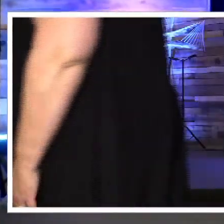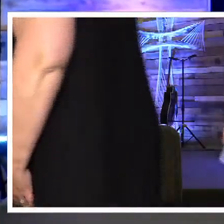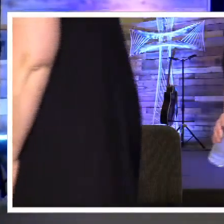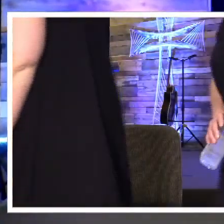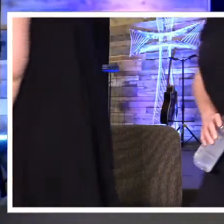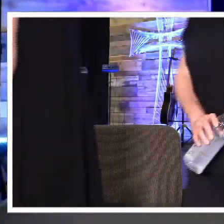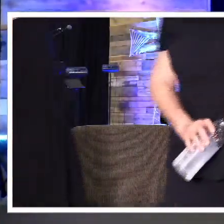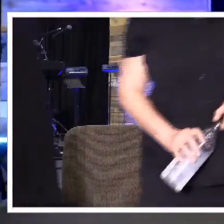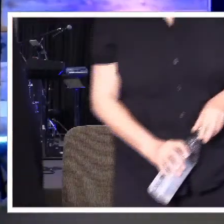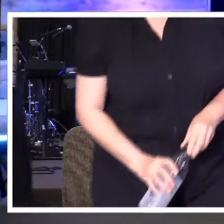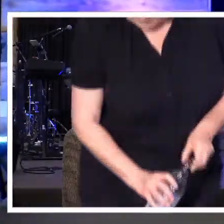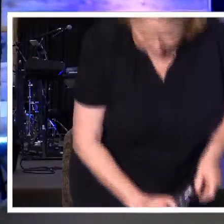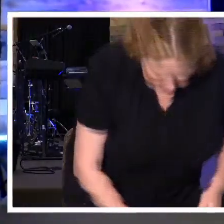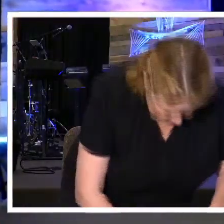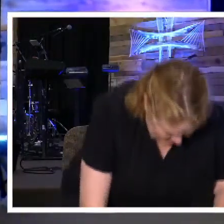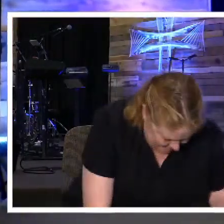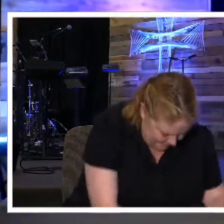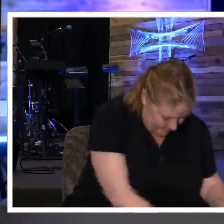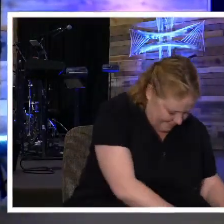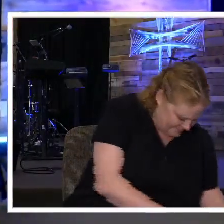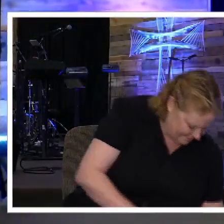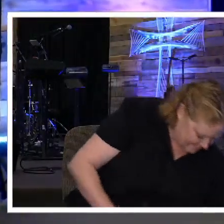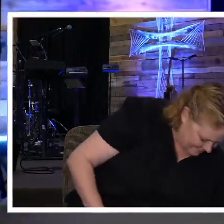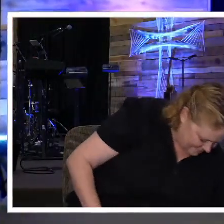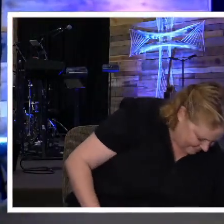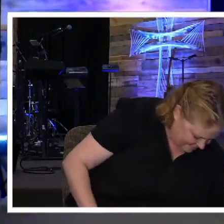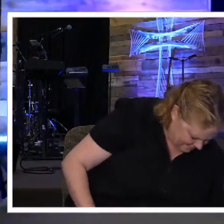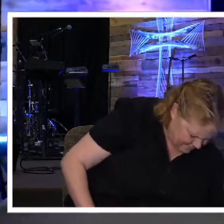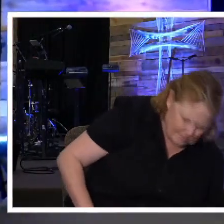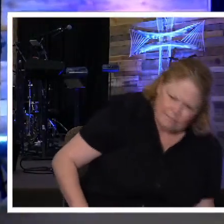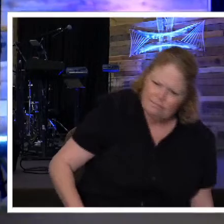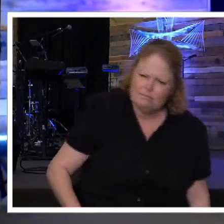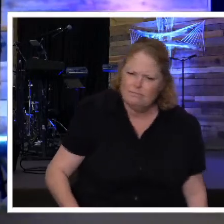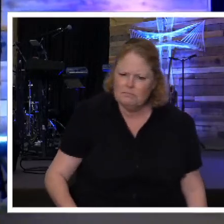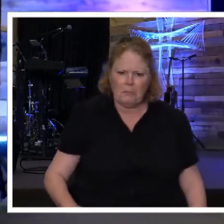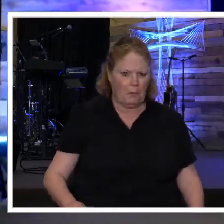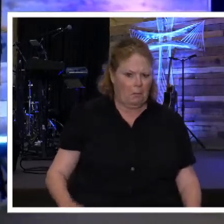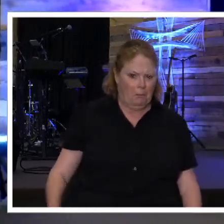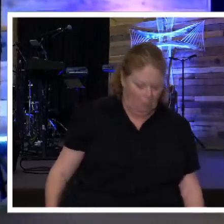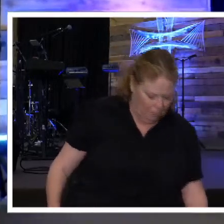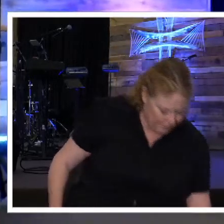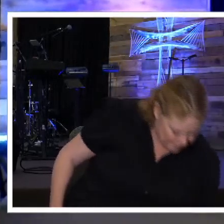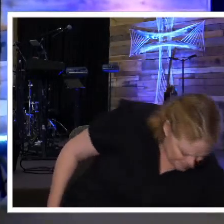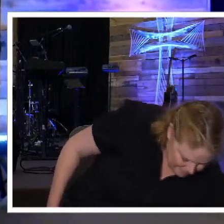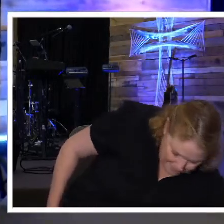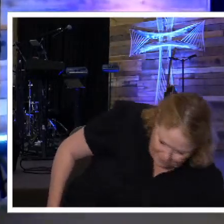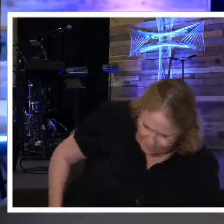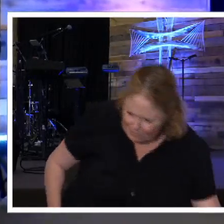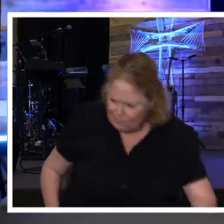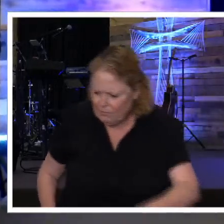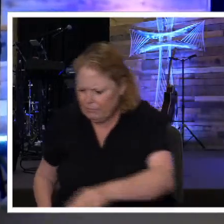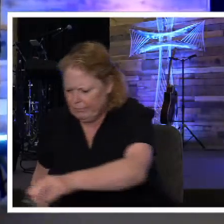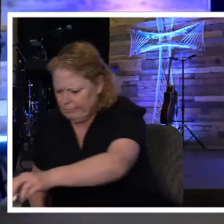Thank you. I thought you were going to preach this morning. That sounded like a pretty good outline right there.